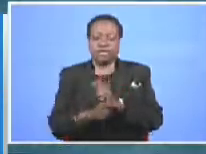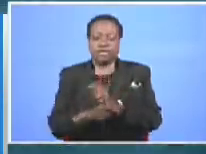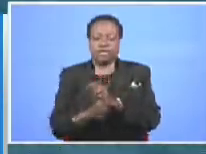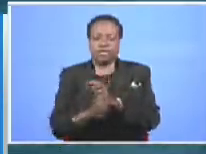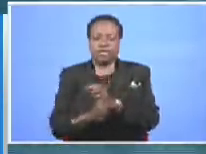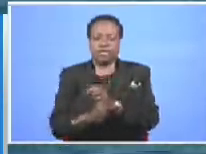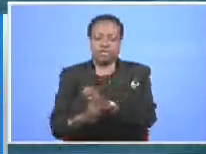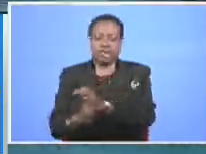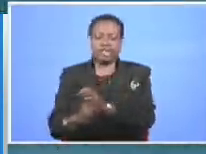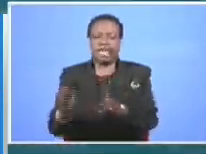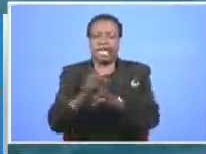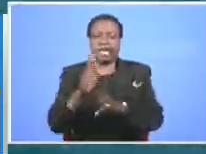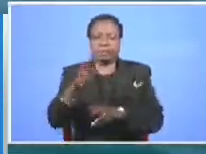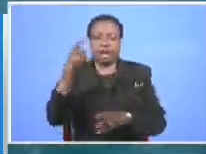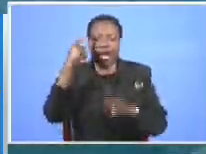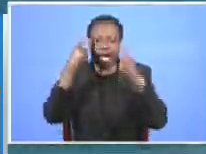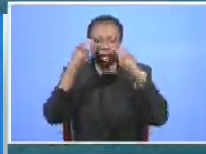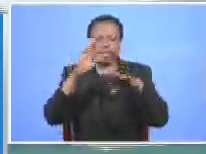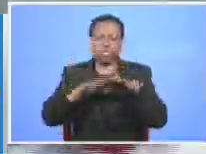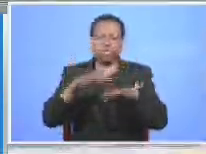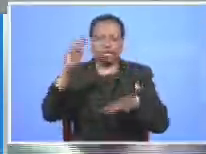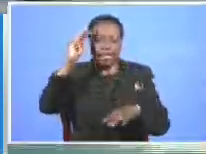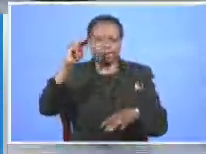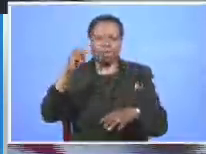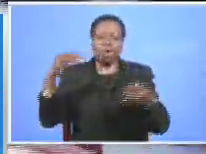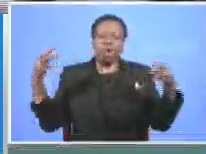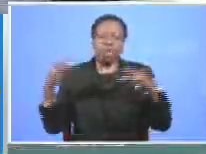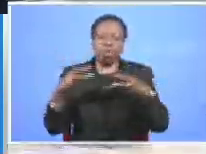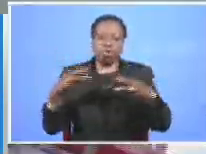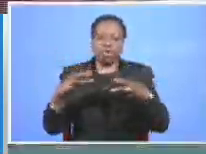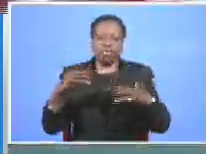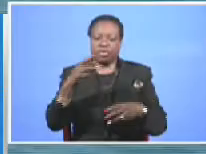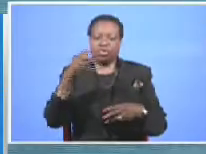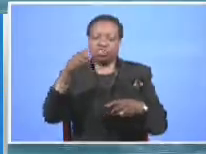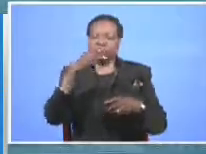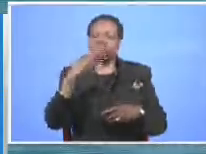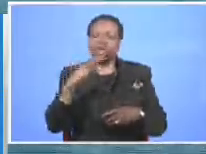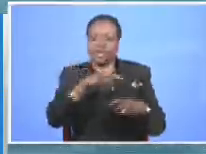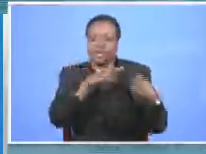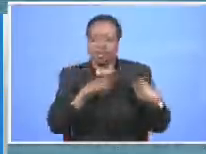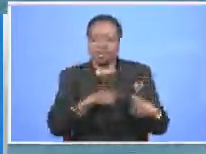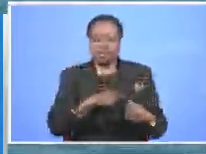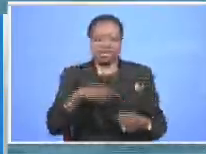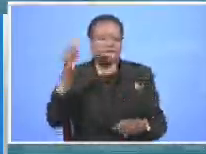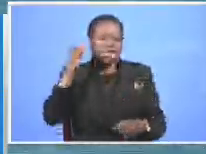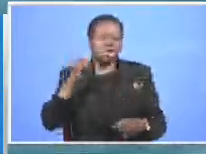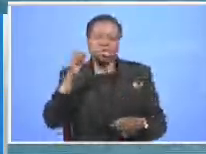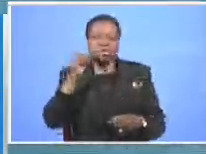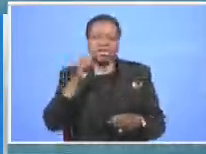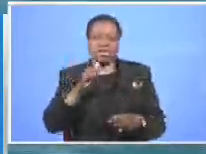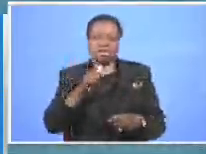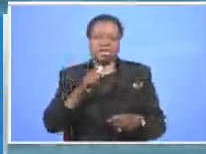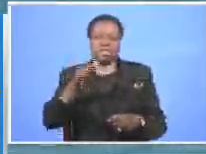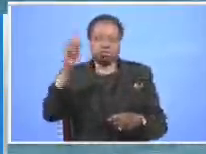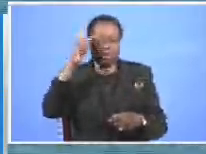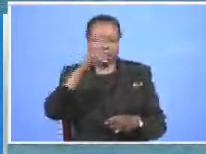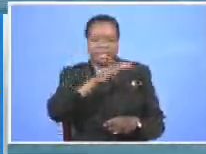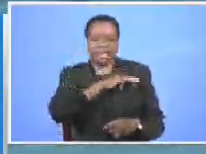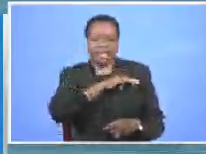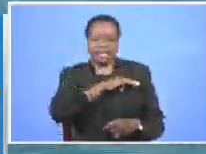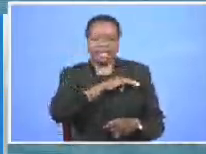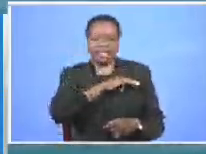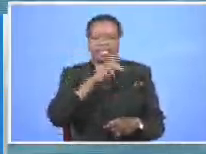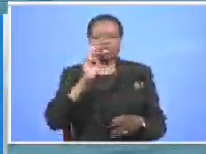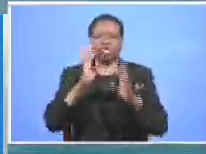well as Keep Your Eyes on Him, Warrior, and then the Red Hawk Thunderbird. Golden Girl captain Tyrone McKenzie on how he managed to